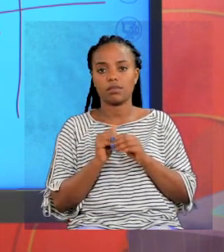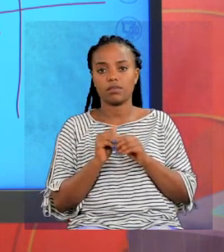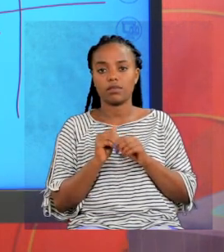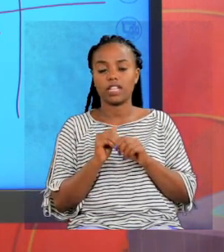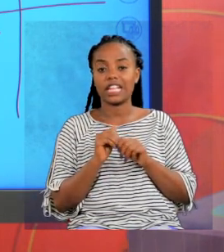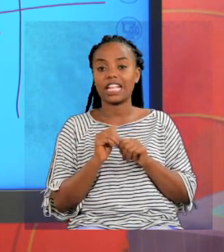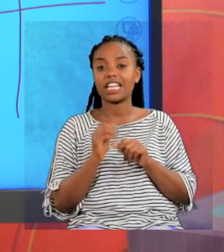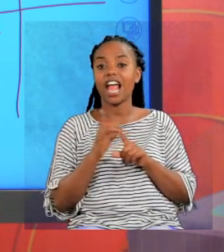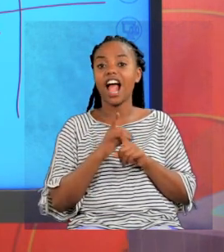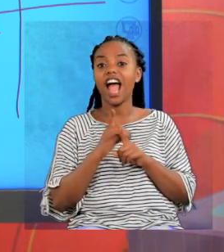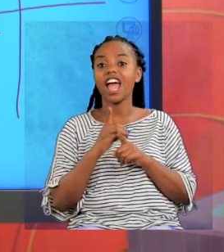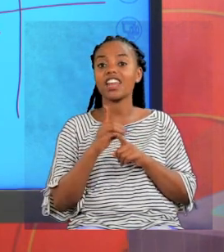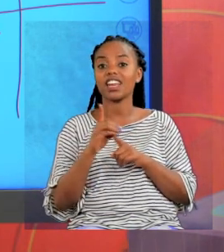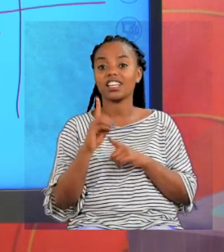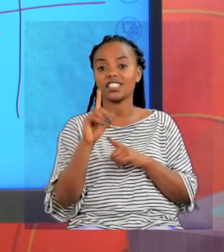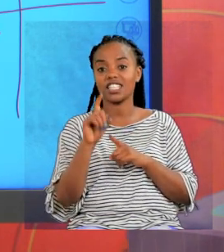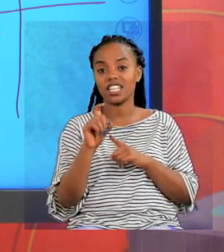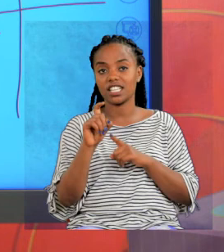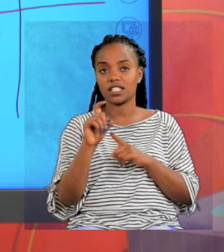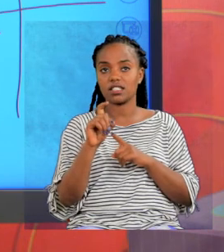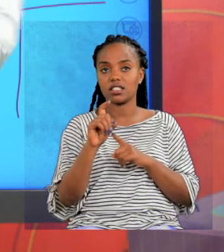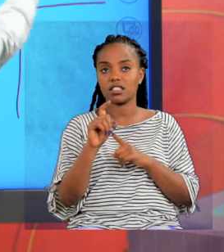The directrix moves